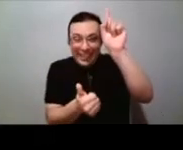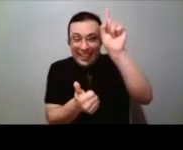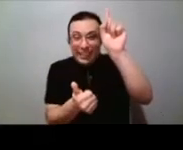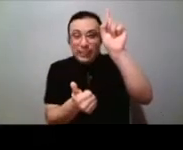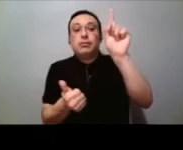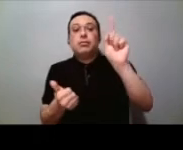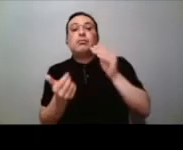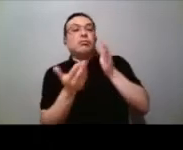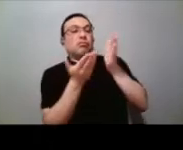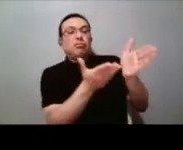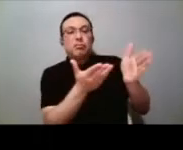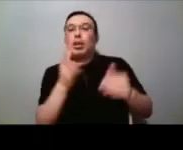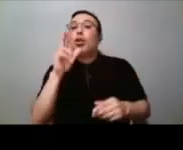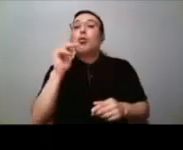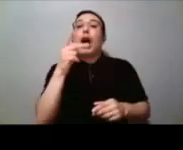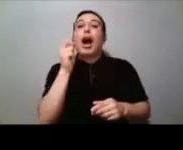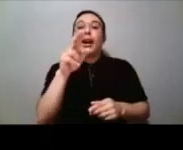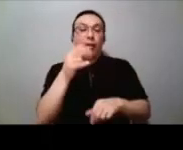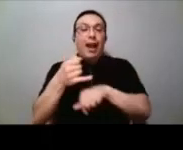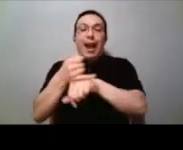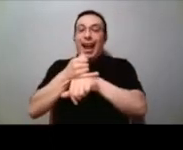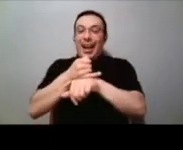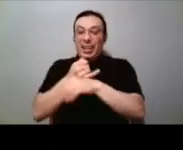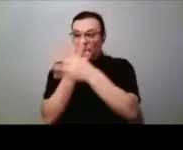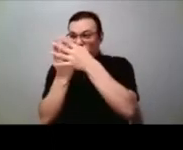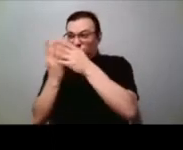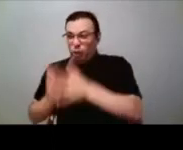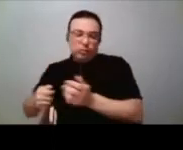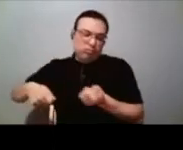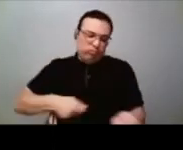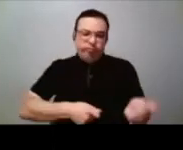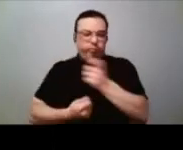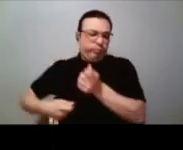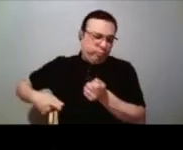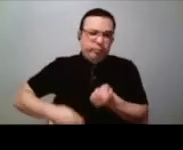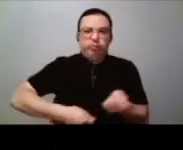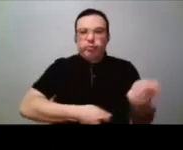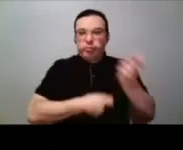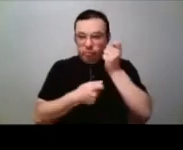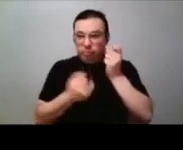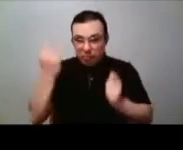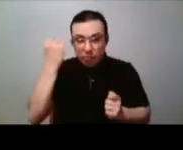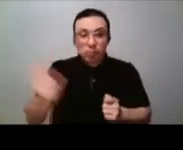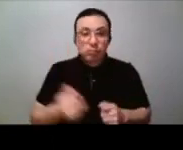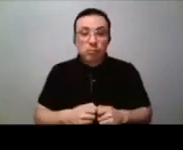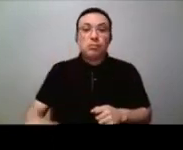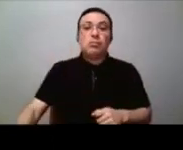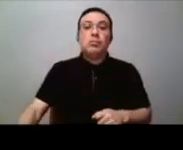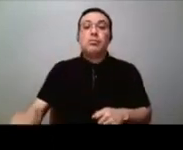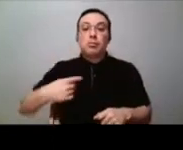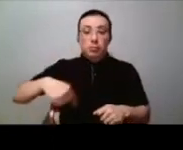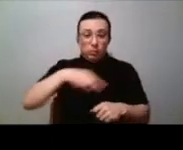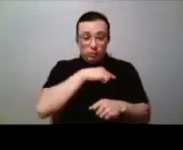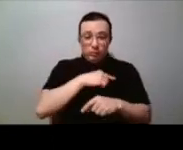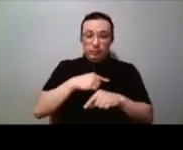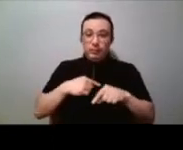Island prisoners. In its hurry to move us past mourning and replace grief with signs of techno-capitalist resilience, the photograph